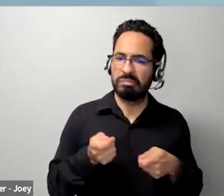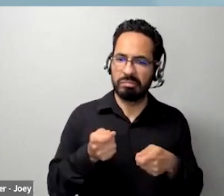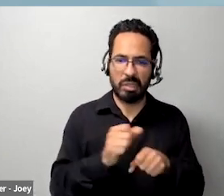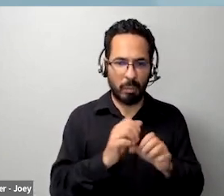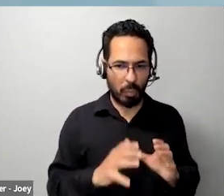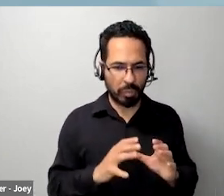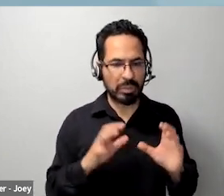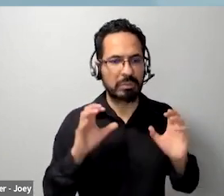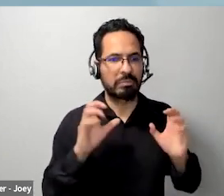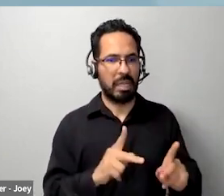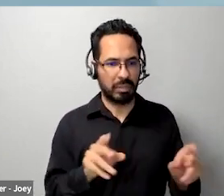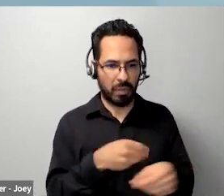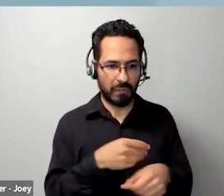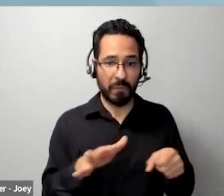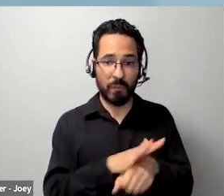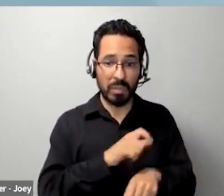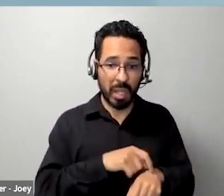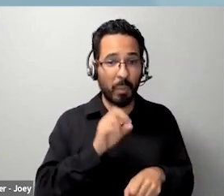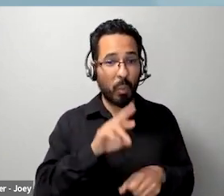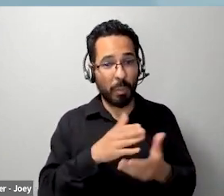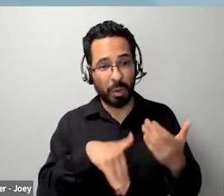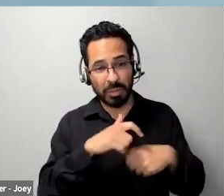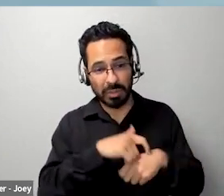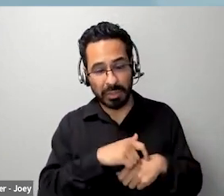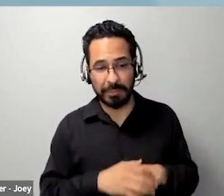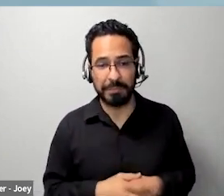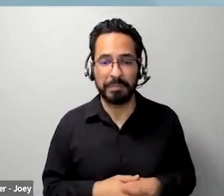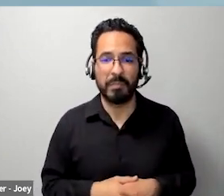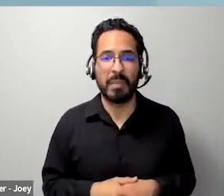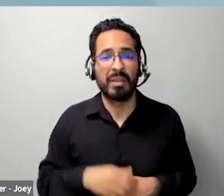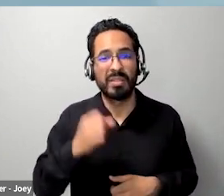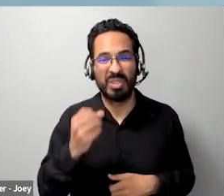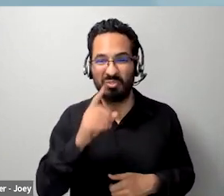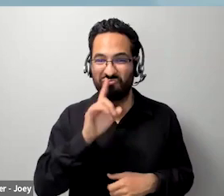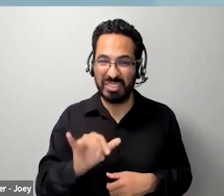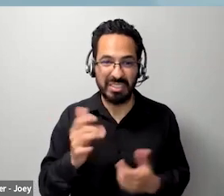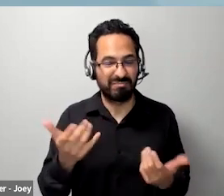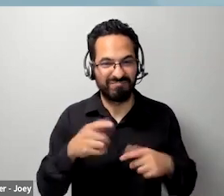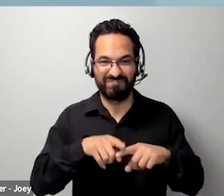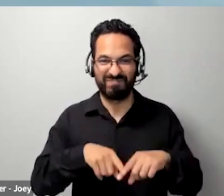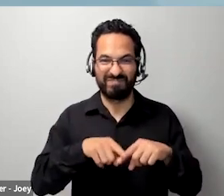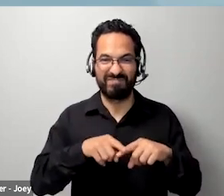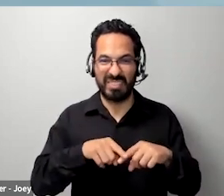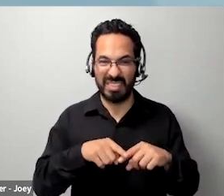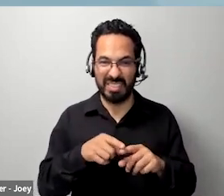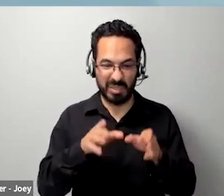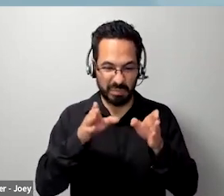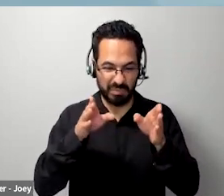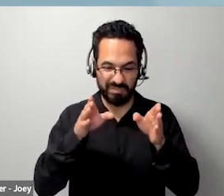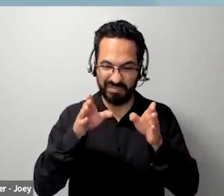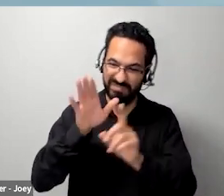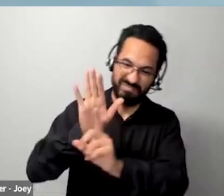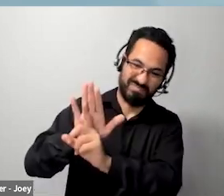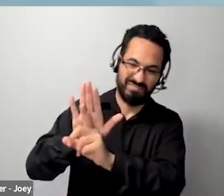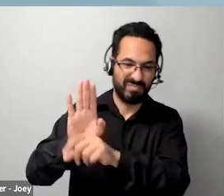the office full time or even part time. So it really does depend on the individual